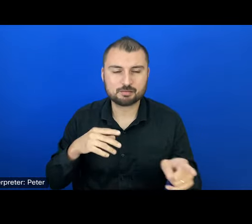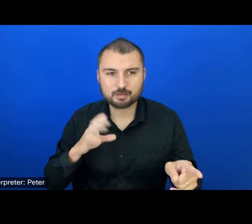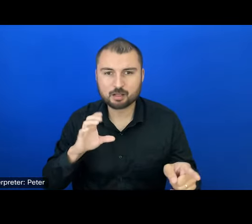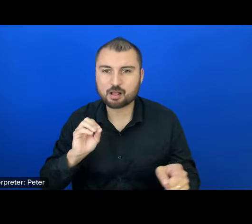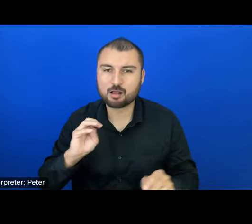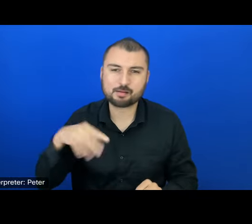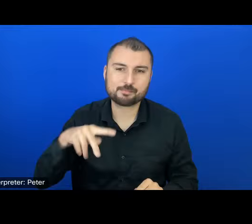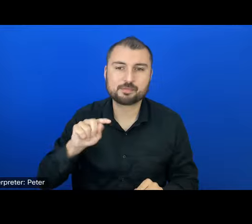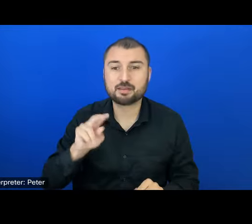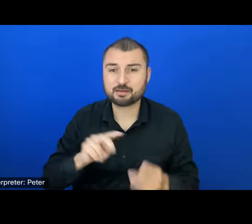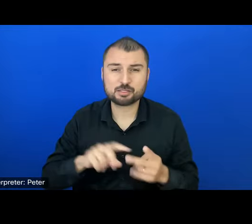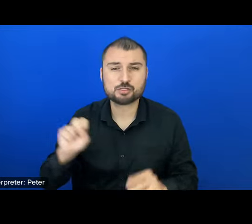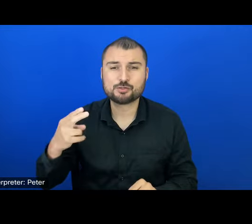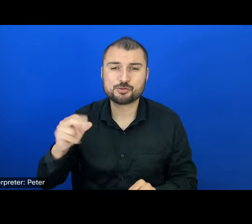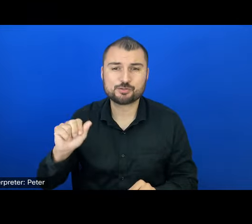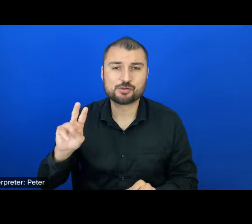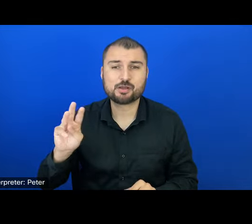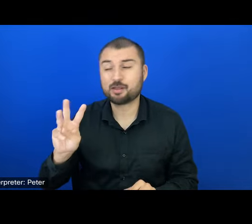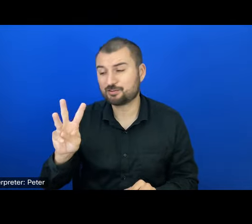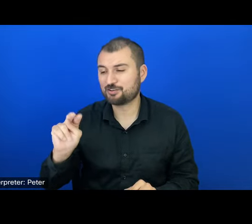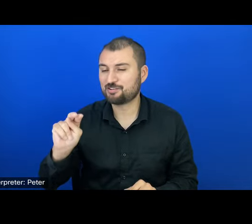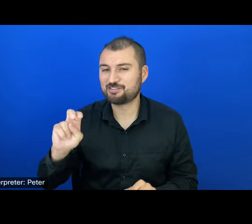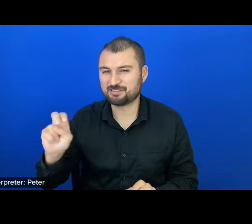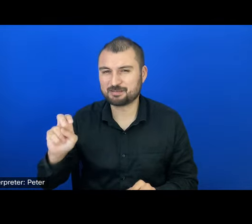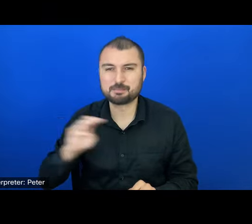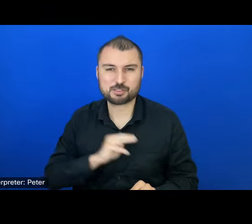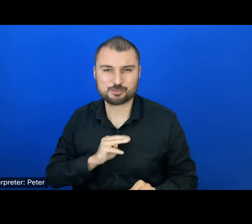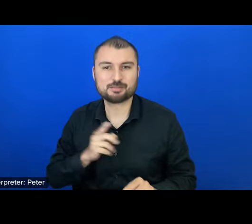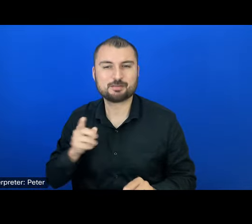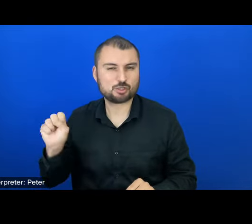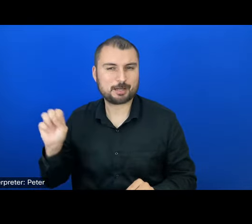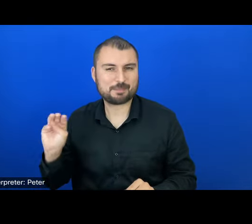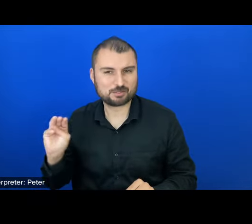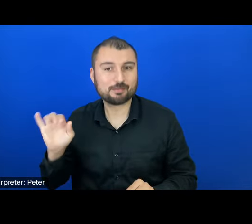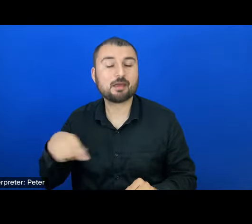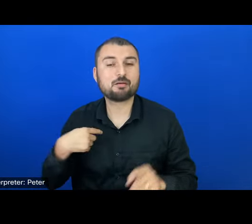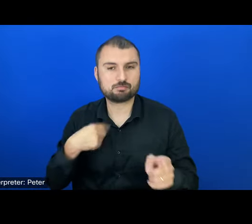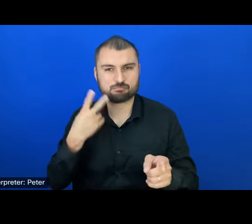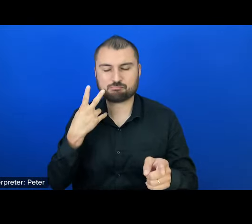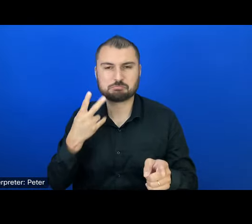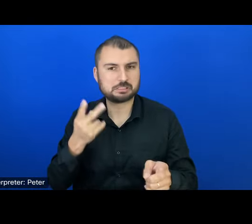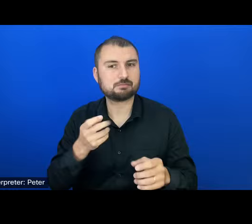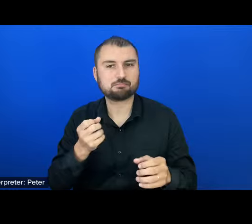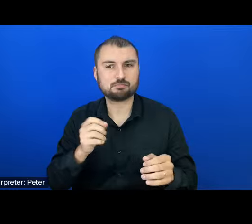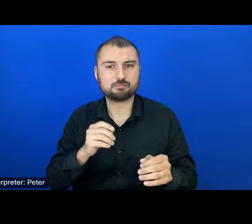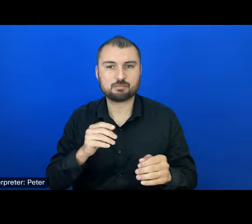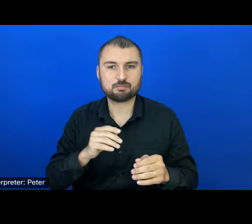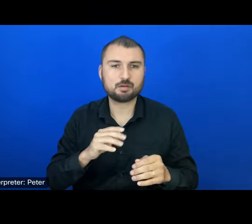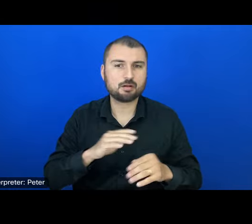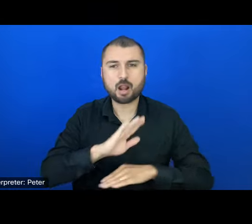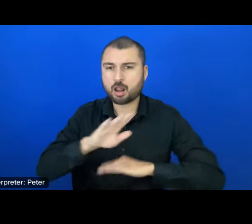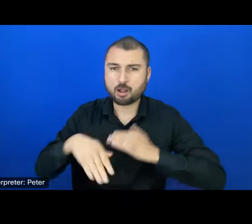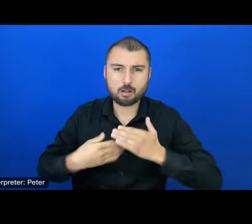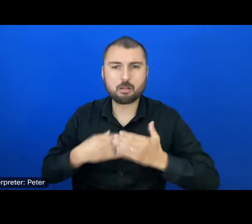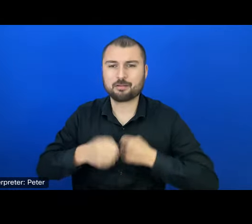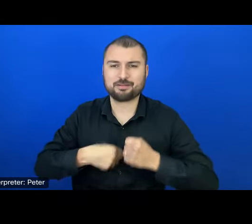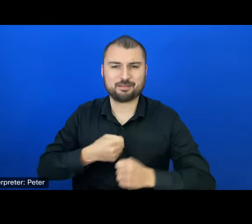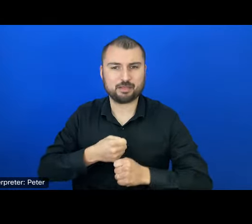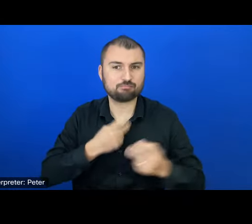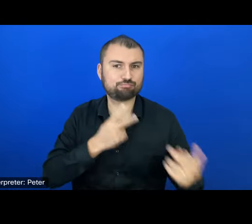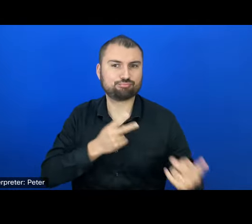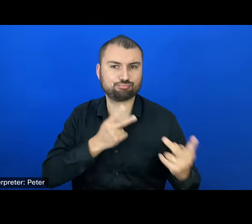Mission, those three, and those are year-round sites, are open year-round, have led that. But I can get you a copy of all of our. Be nice to see. And then on